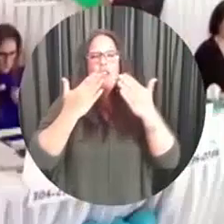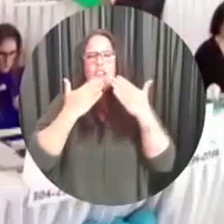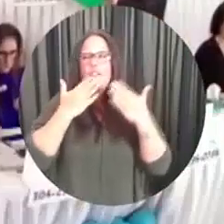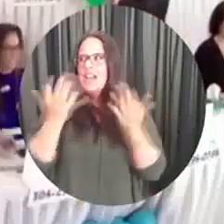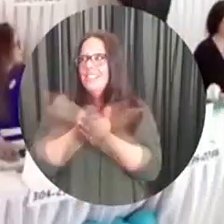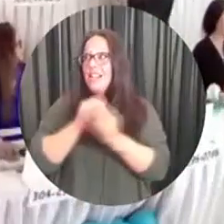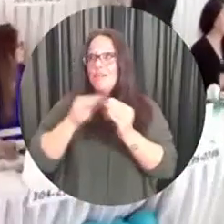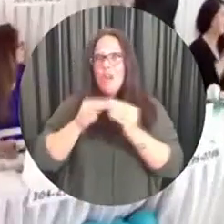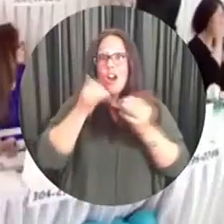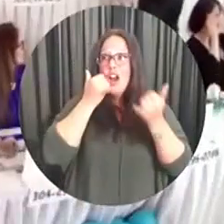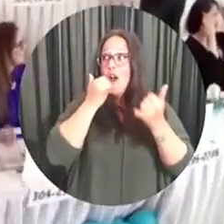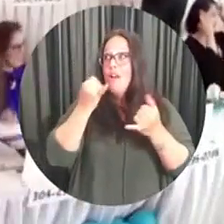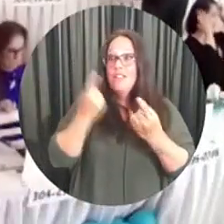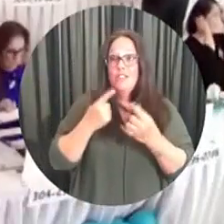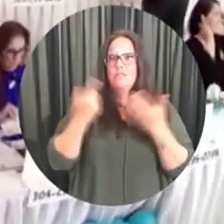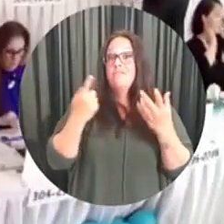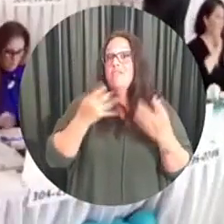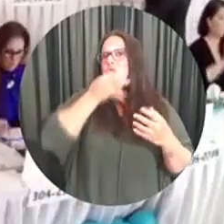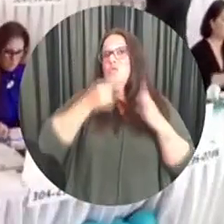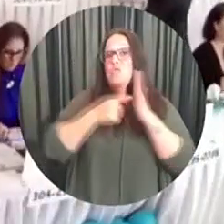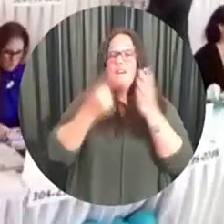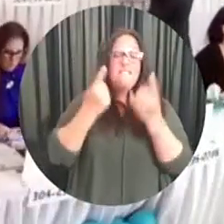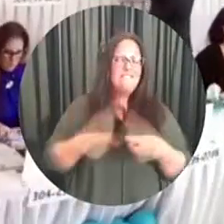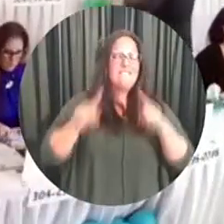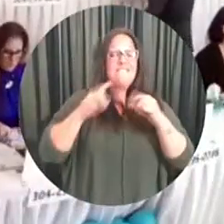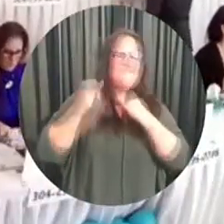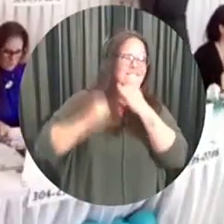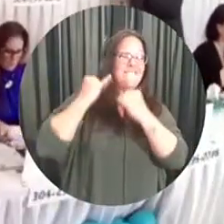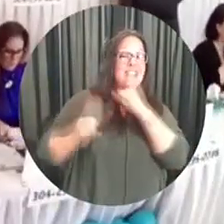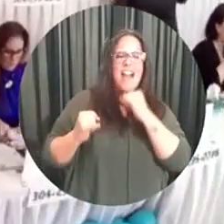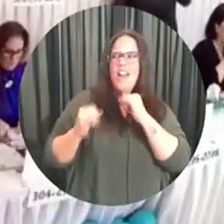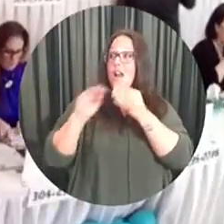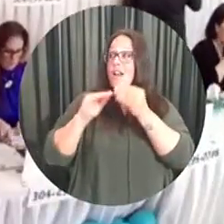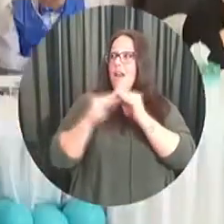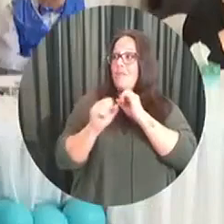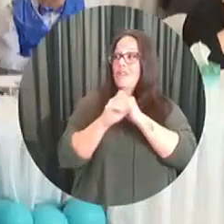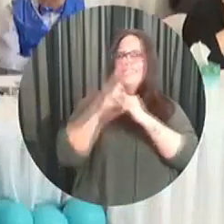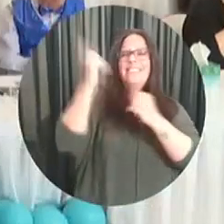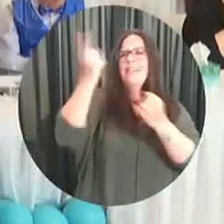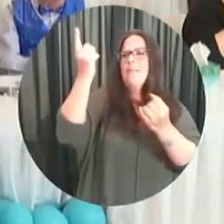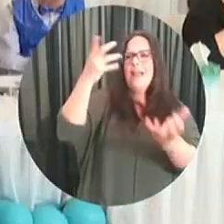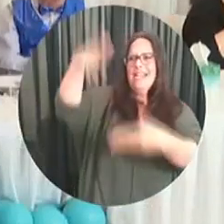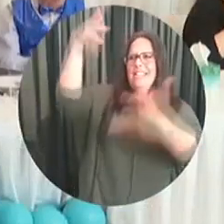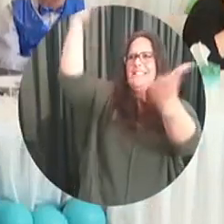final tote here. So, Phyllis, Brandon, Jane, Callie, you get it someone there. Take it away. I don't know who.